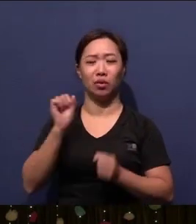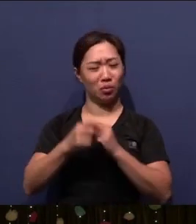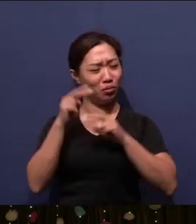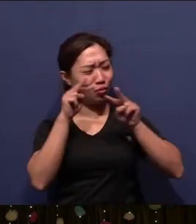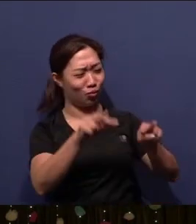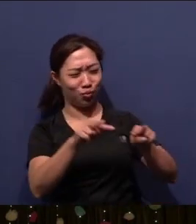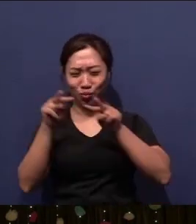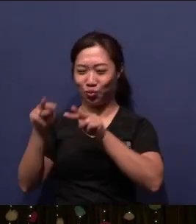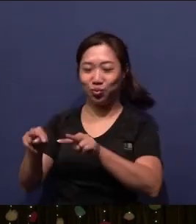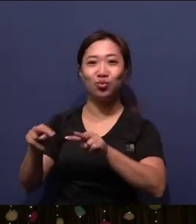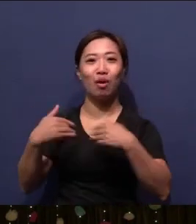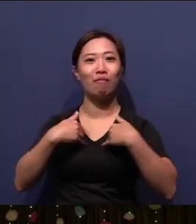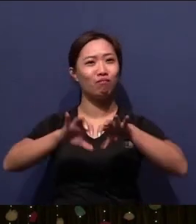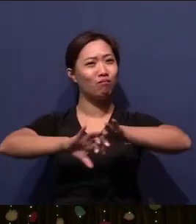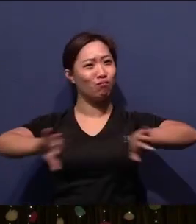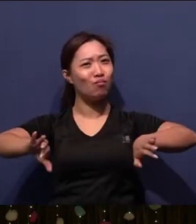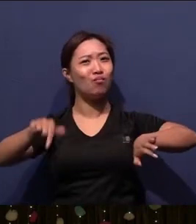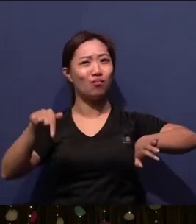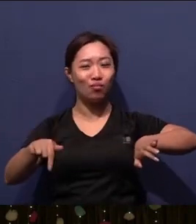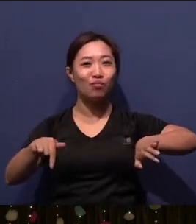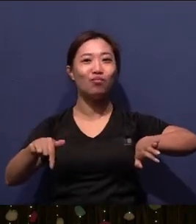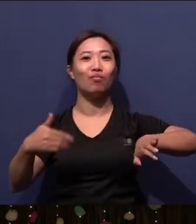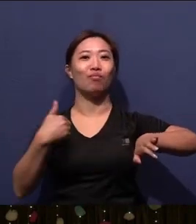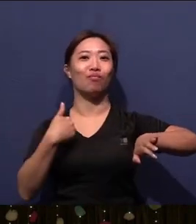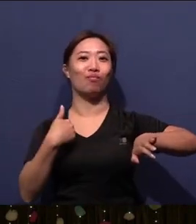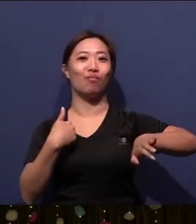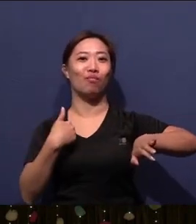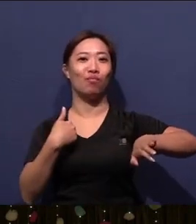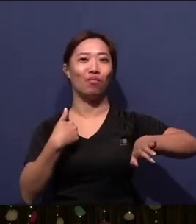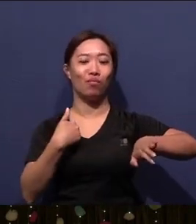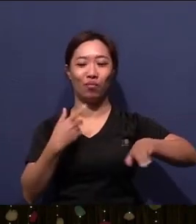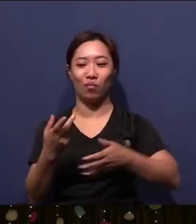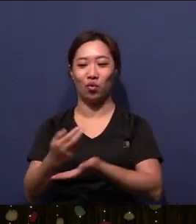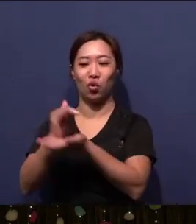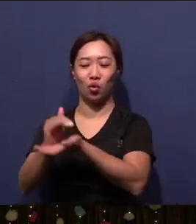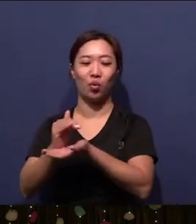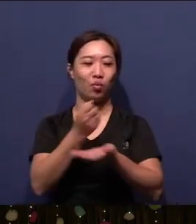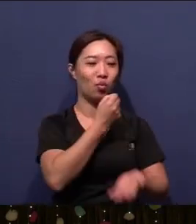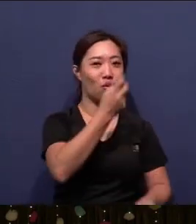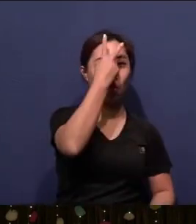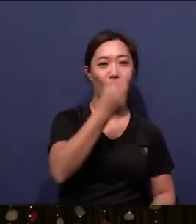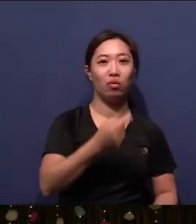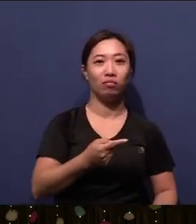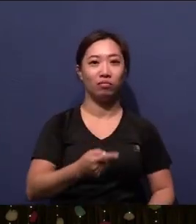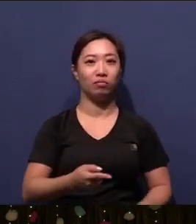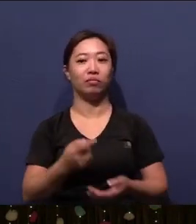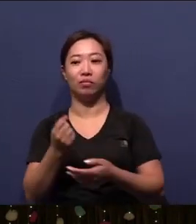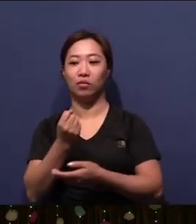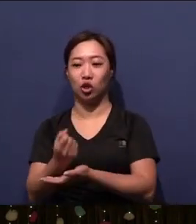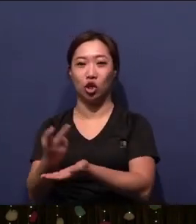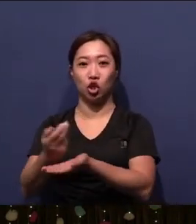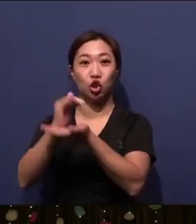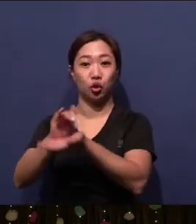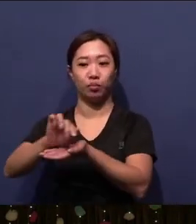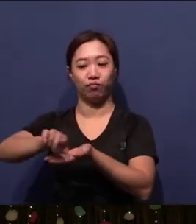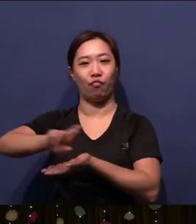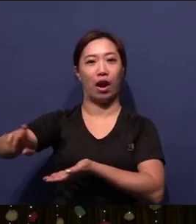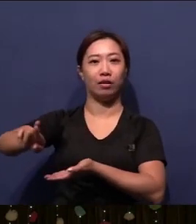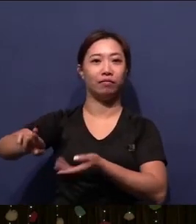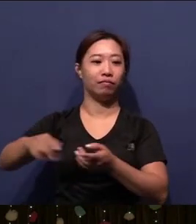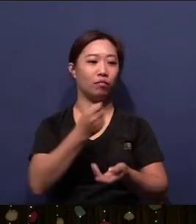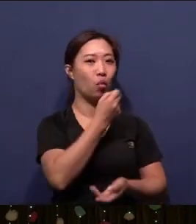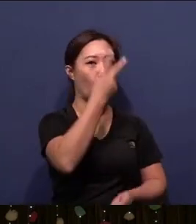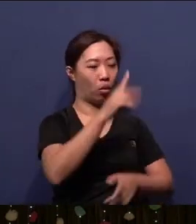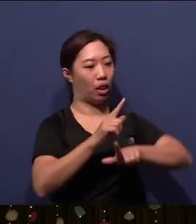there's this separation that happens, there's this distinction that happens between the sheep and the goat. And the sheep goes to the right side of Jesus and the goat goes to the